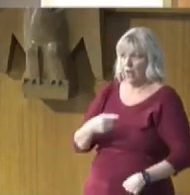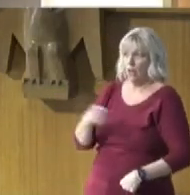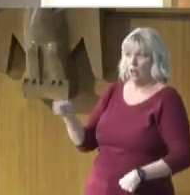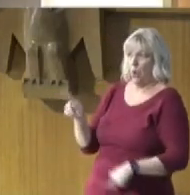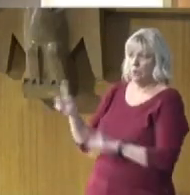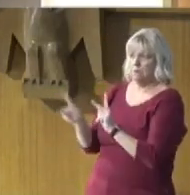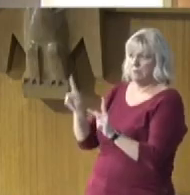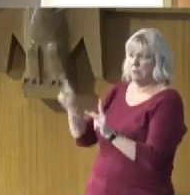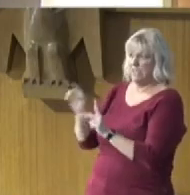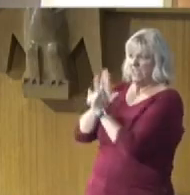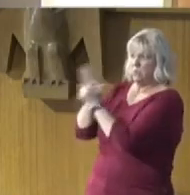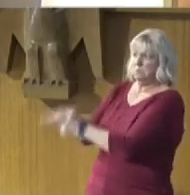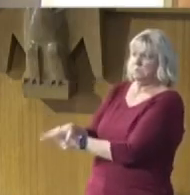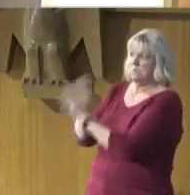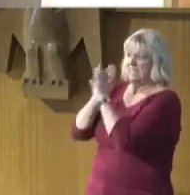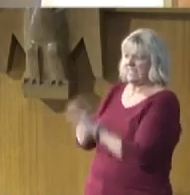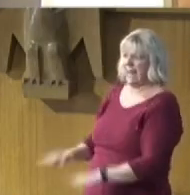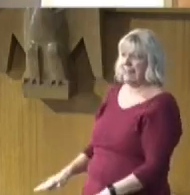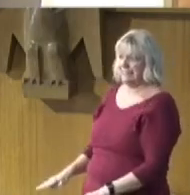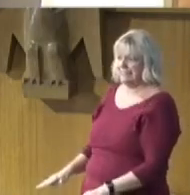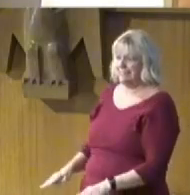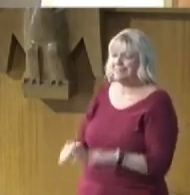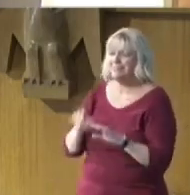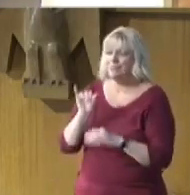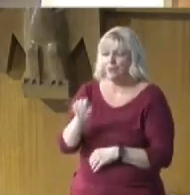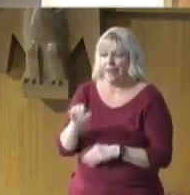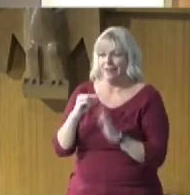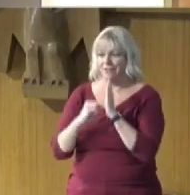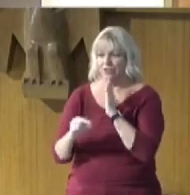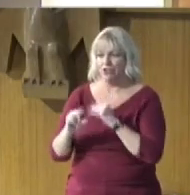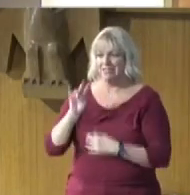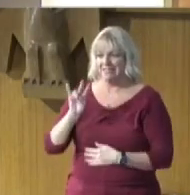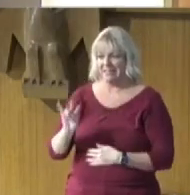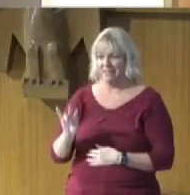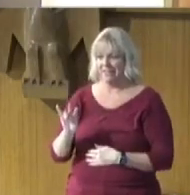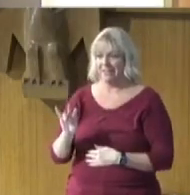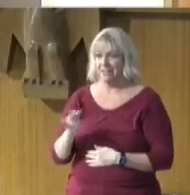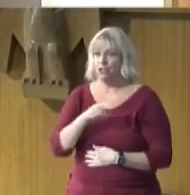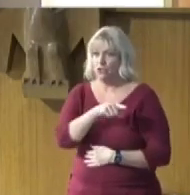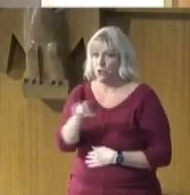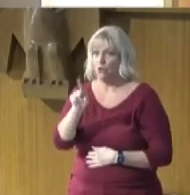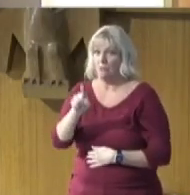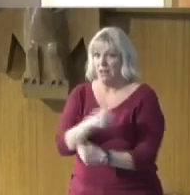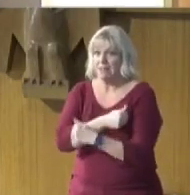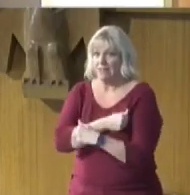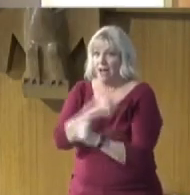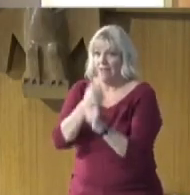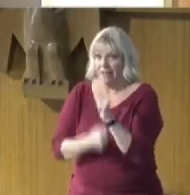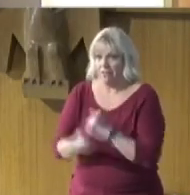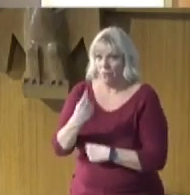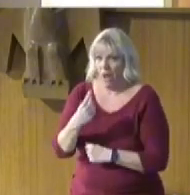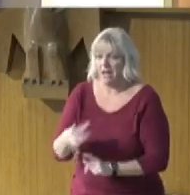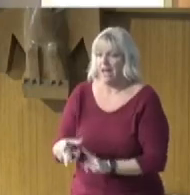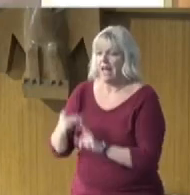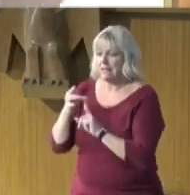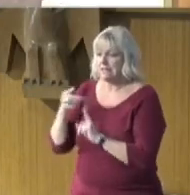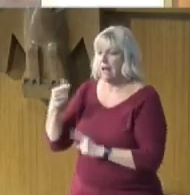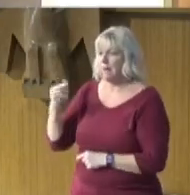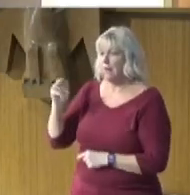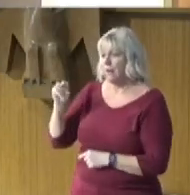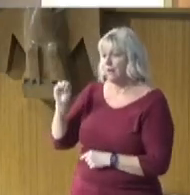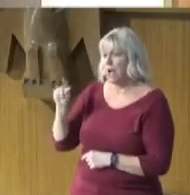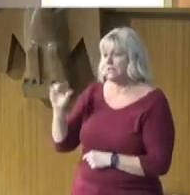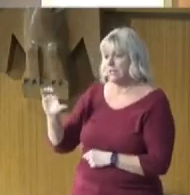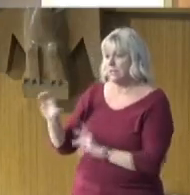So the asterisk is revealed in verse 7, which is, except Gnostics. Love everyone you